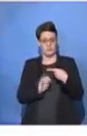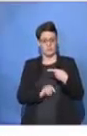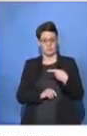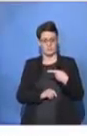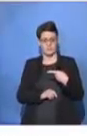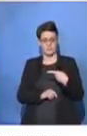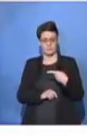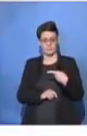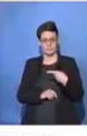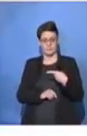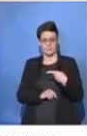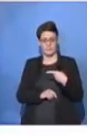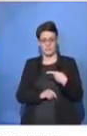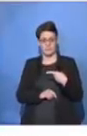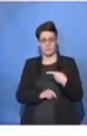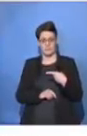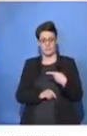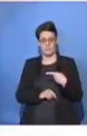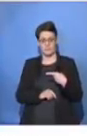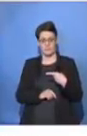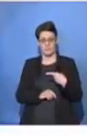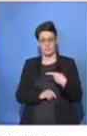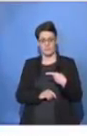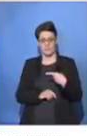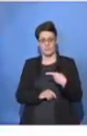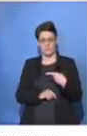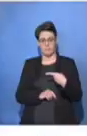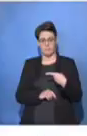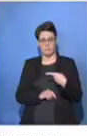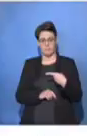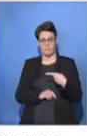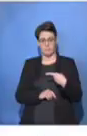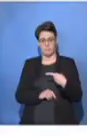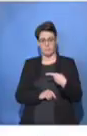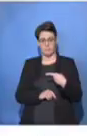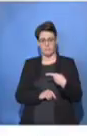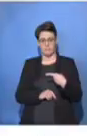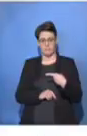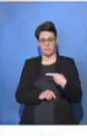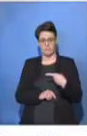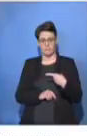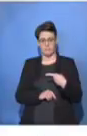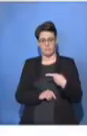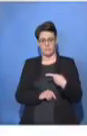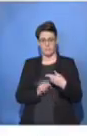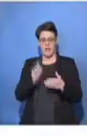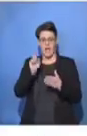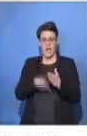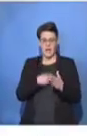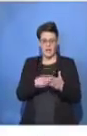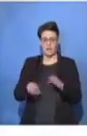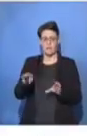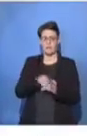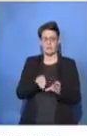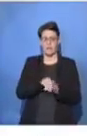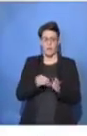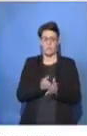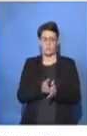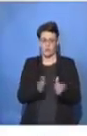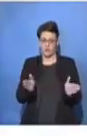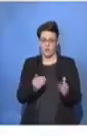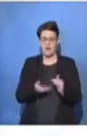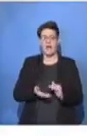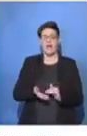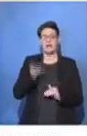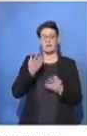there has been a significant broadening of electoral participation as evidenced by the